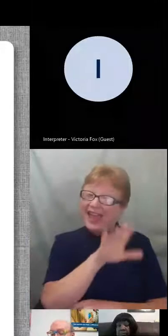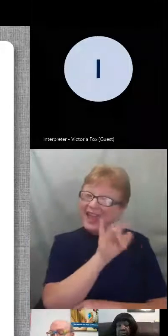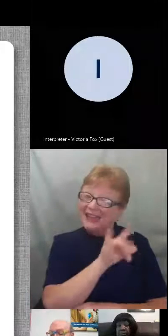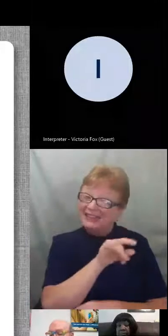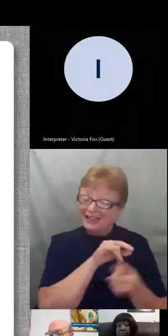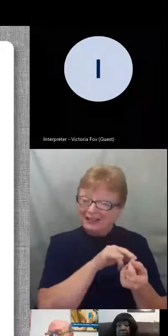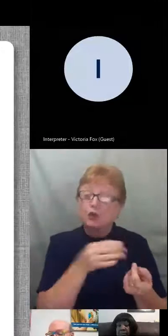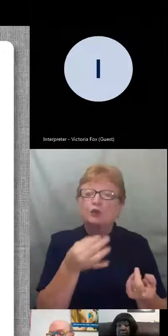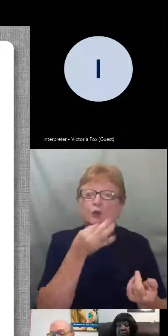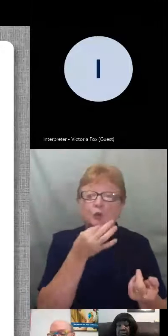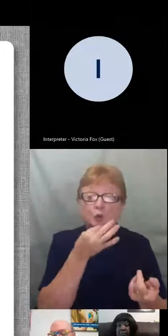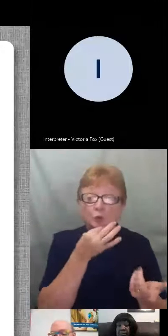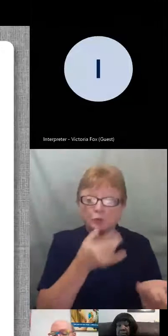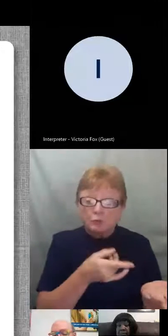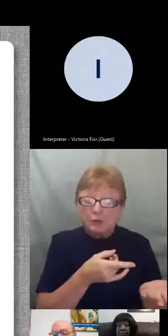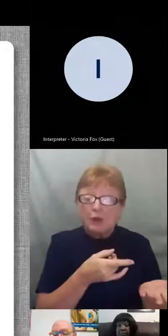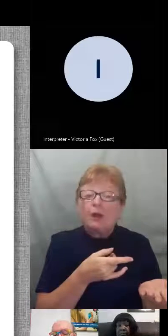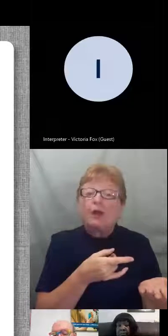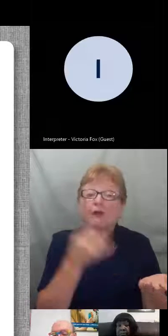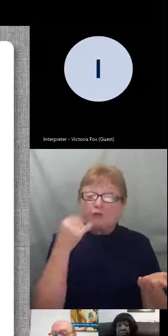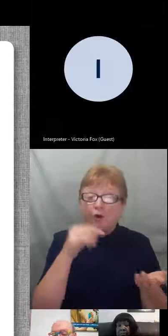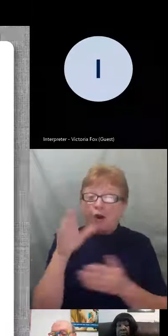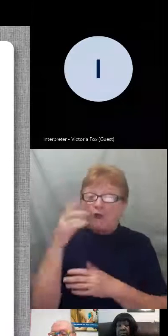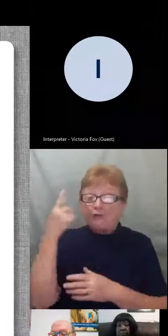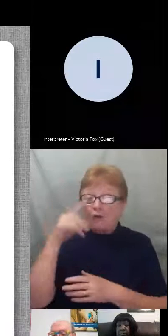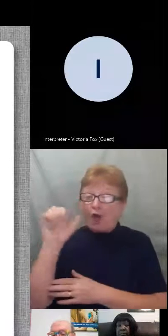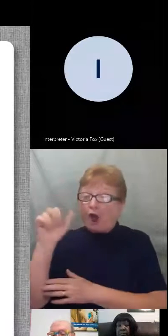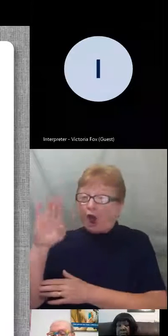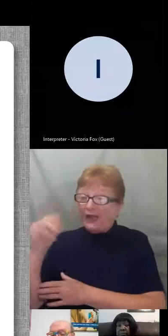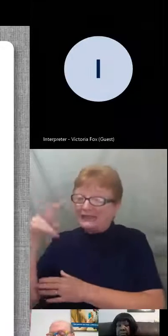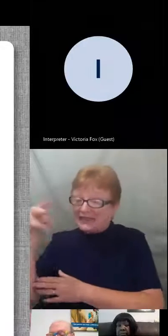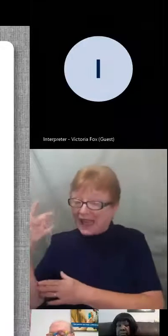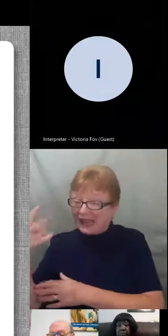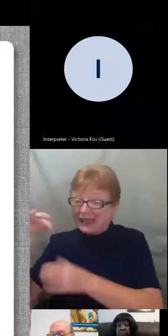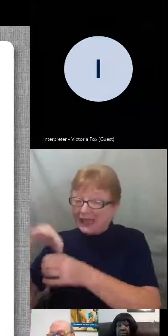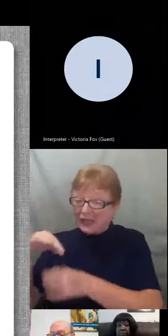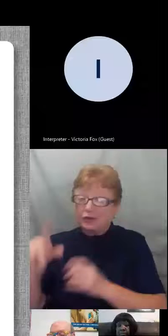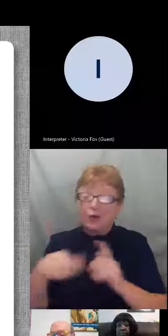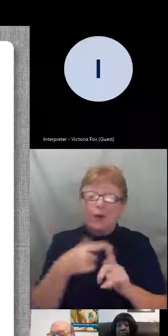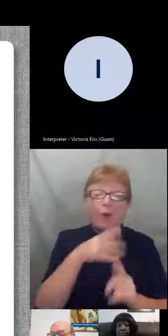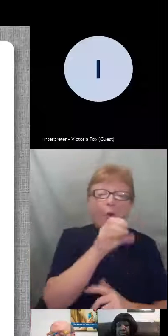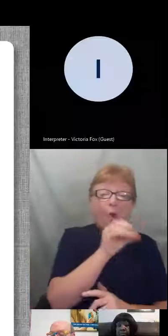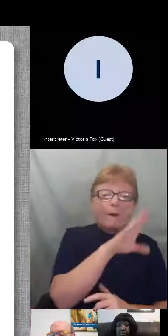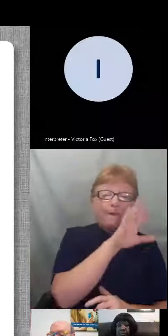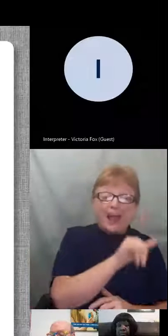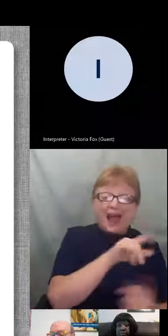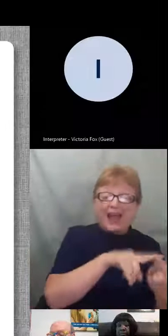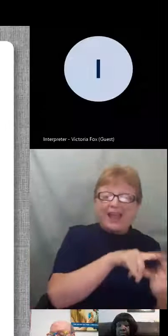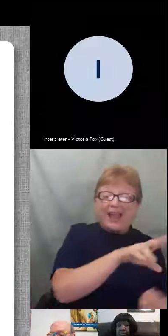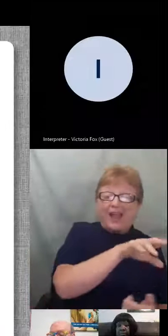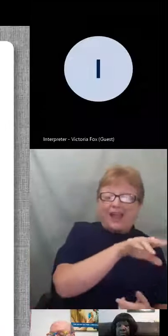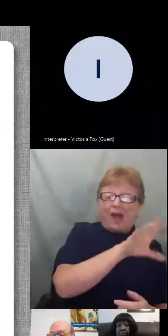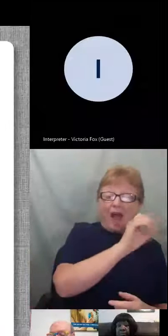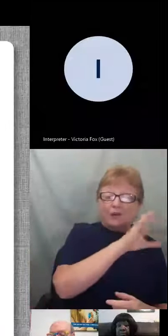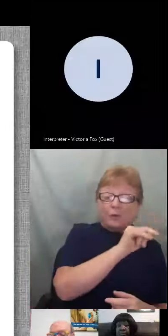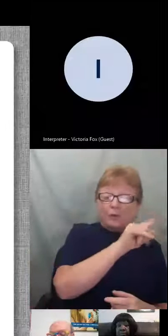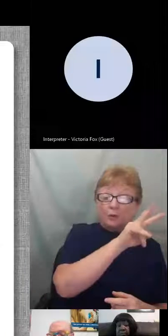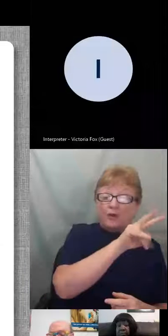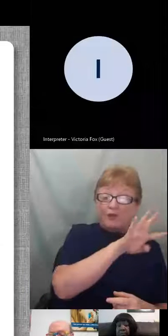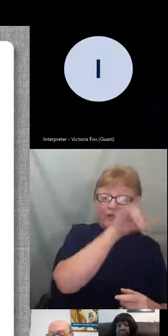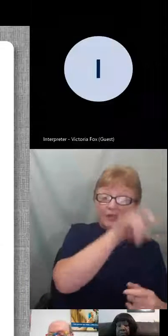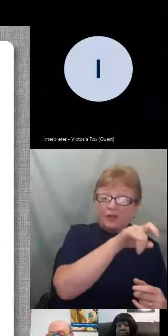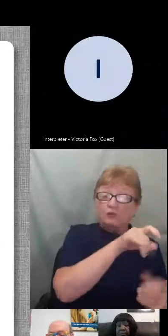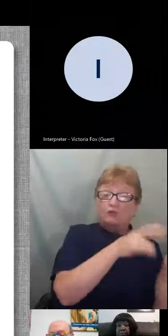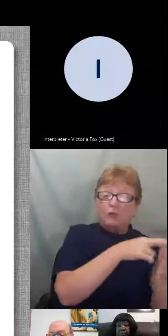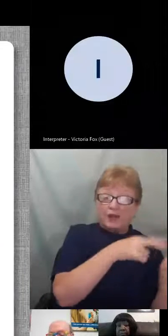is coming up soon, for the August 2nd election, or by October 24th for the general election on November